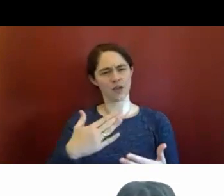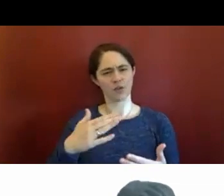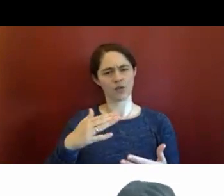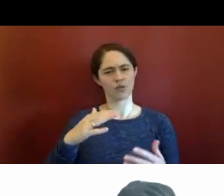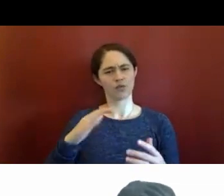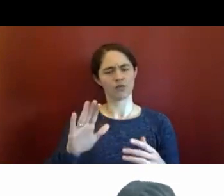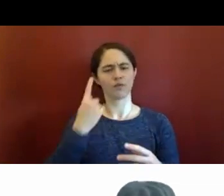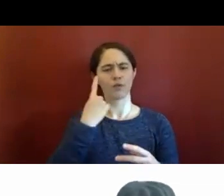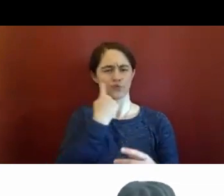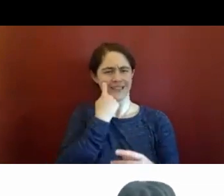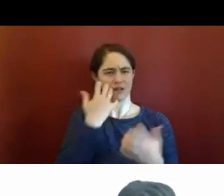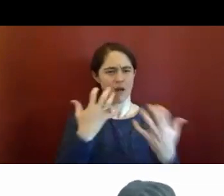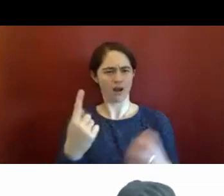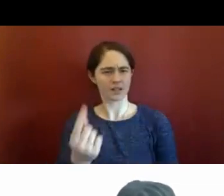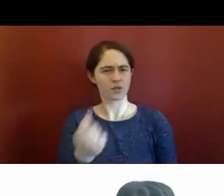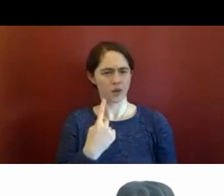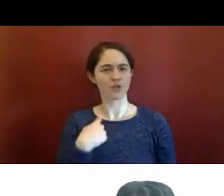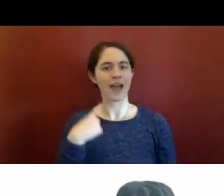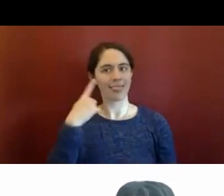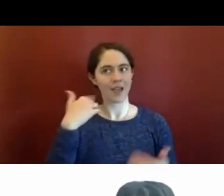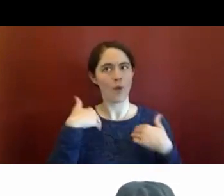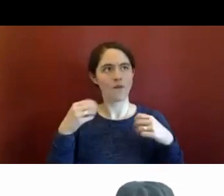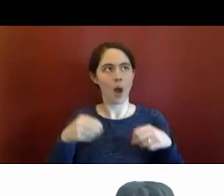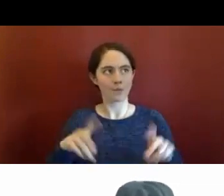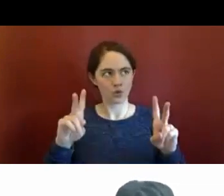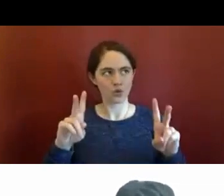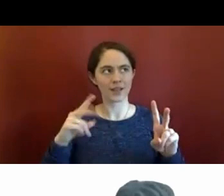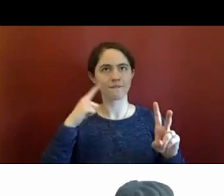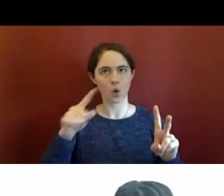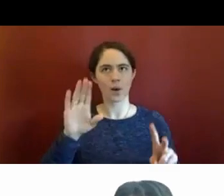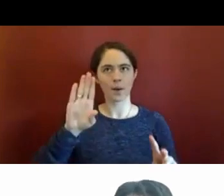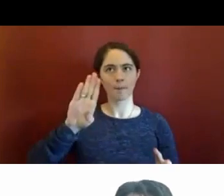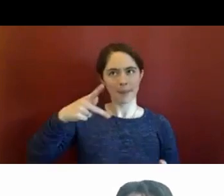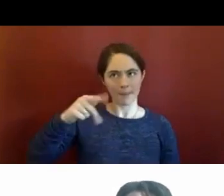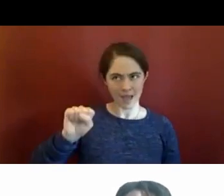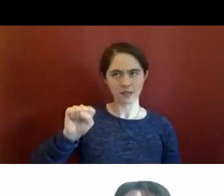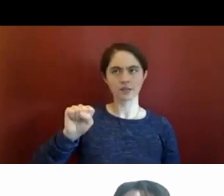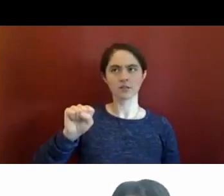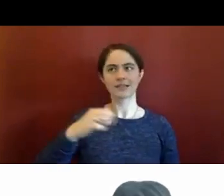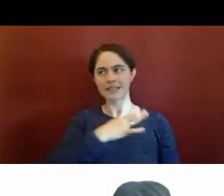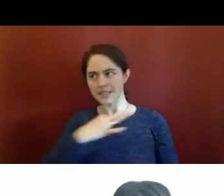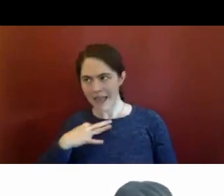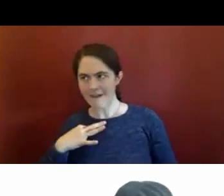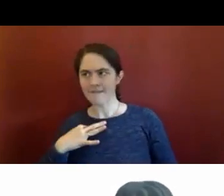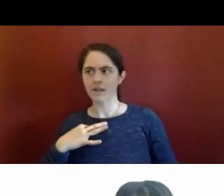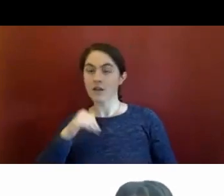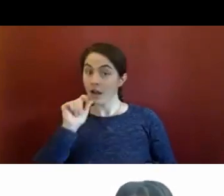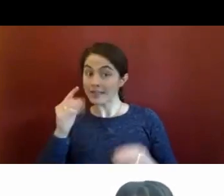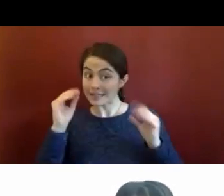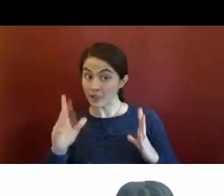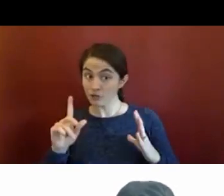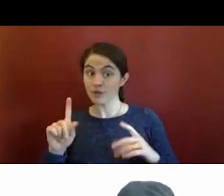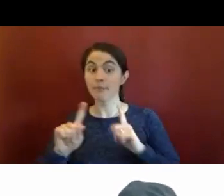and collaborate with other staff in BPS who are not the classroom teachers, but who are there as